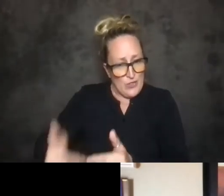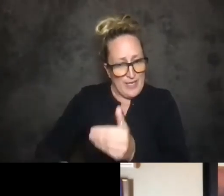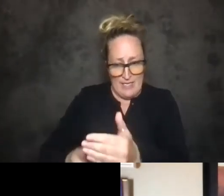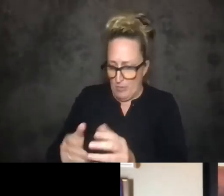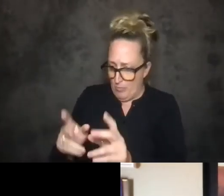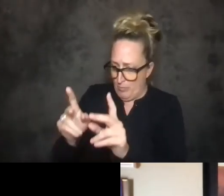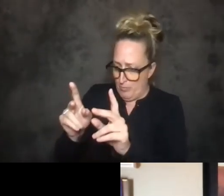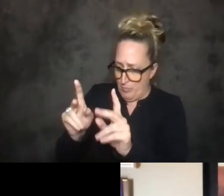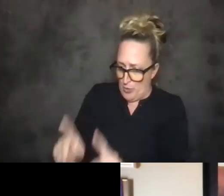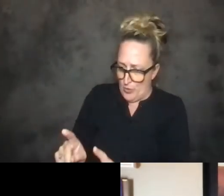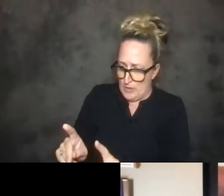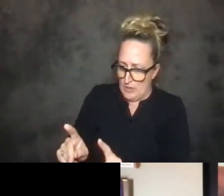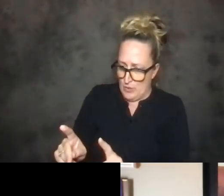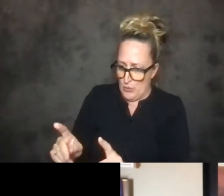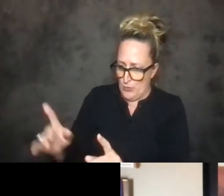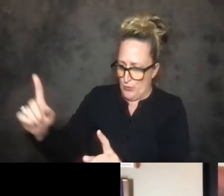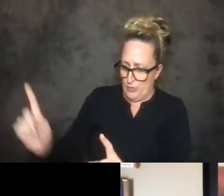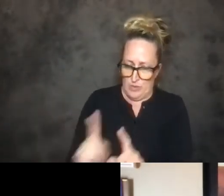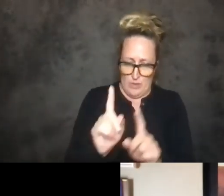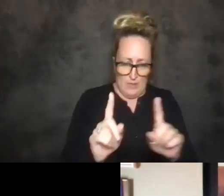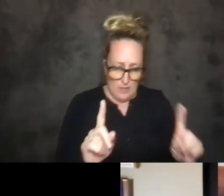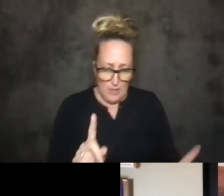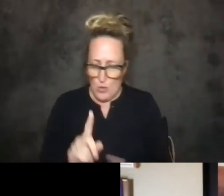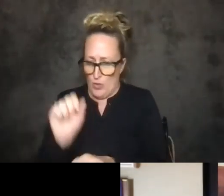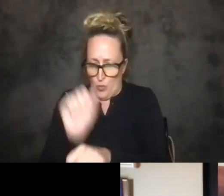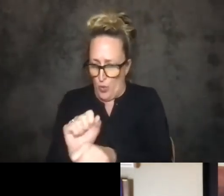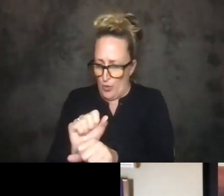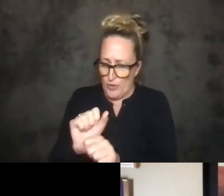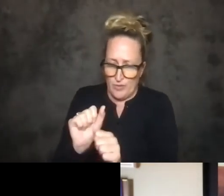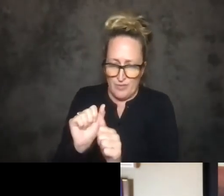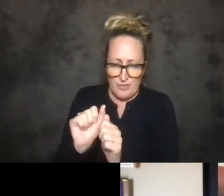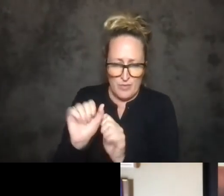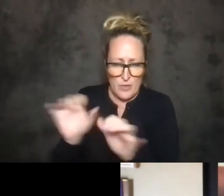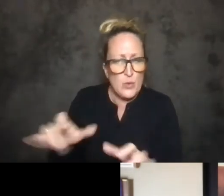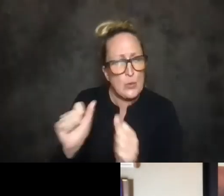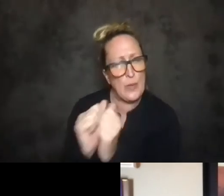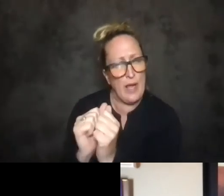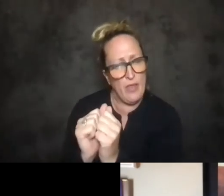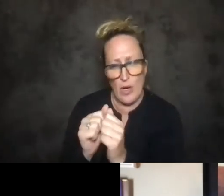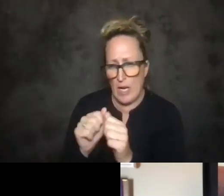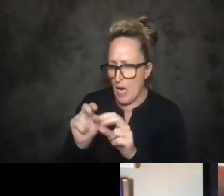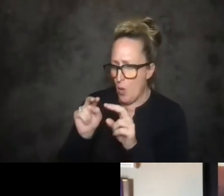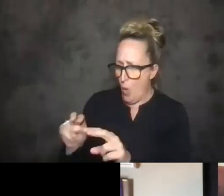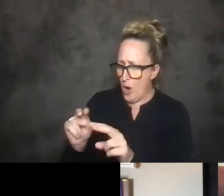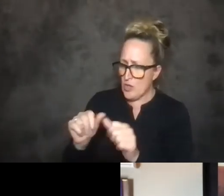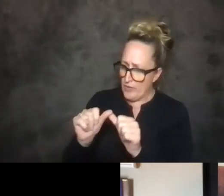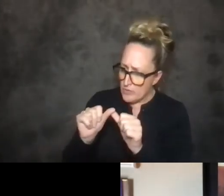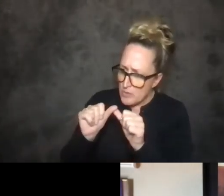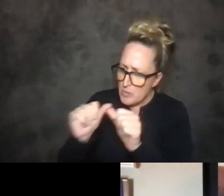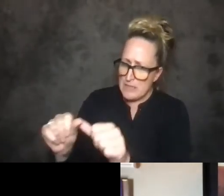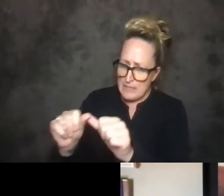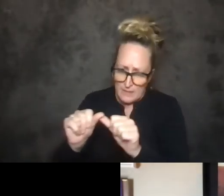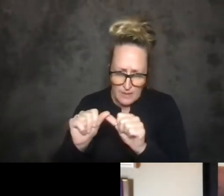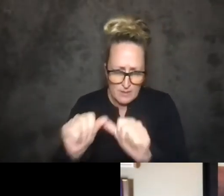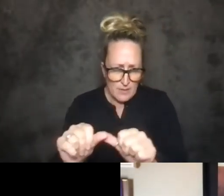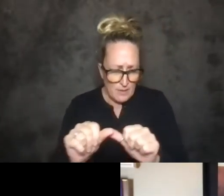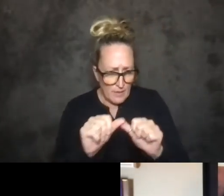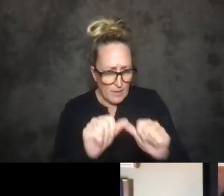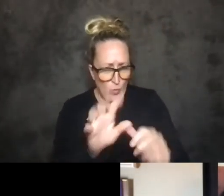and kind of comes in with work to do together, and I watch how there's a persistence